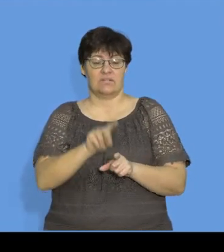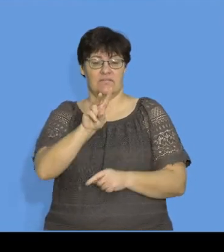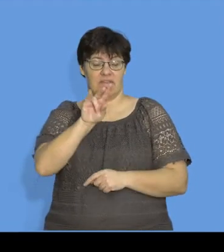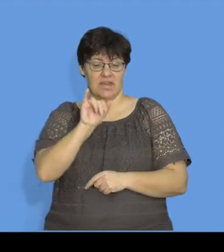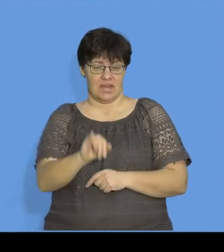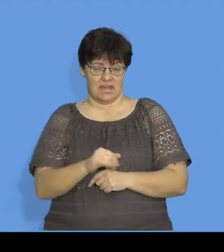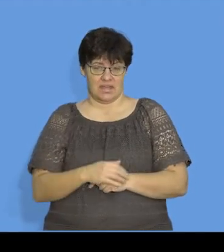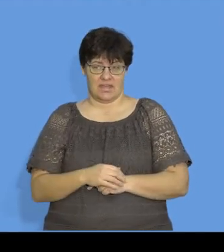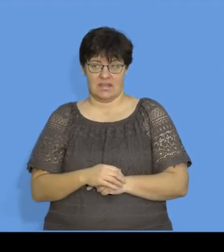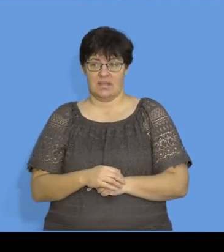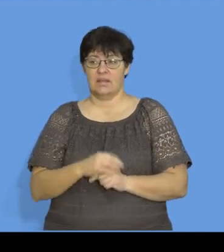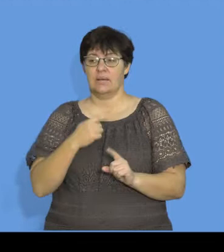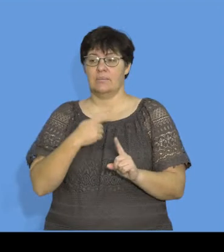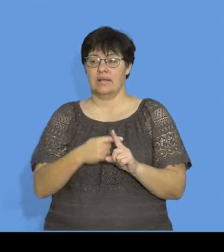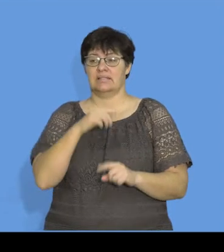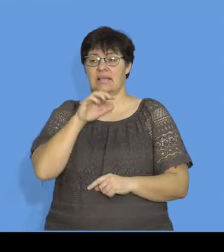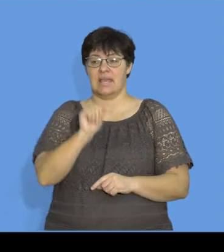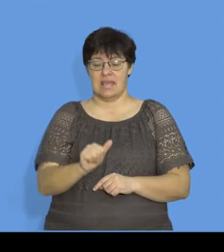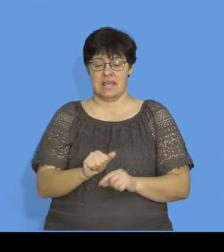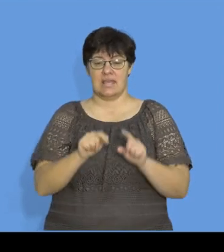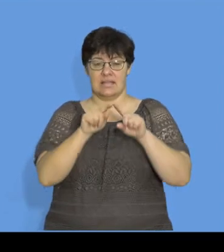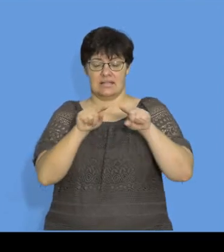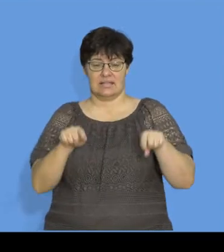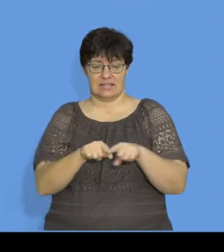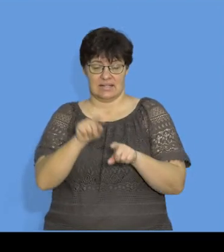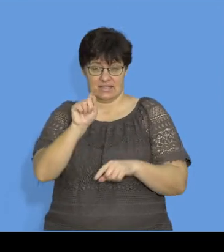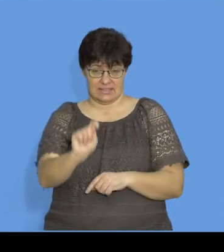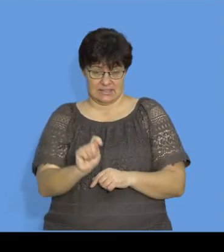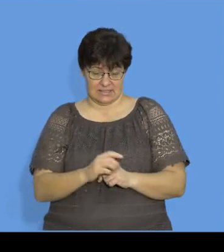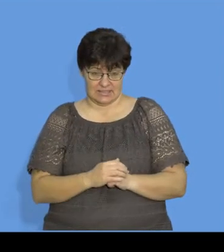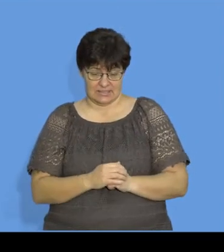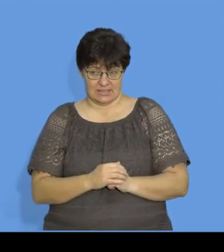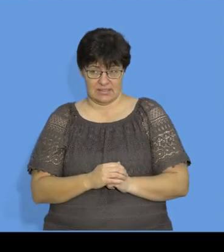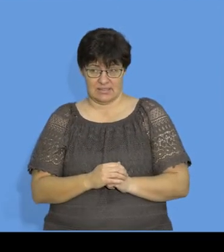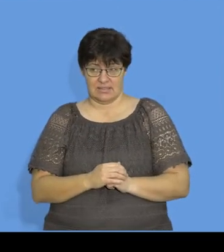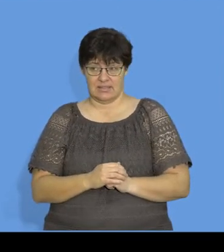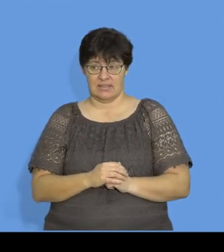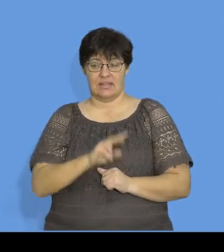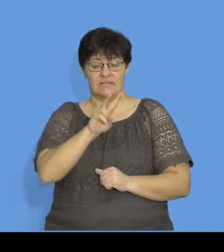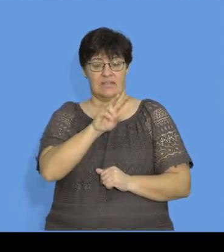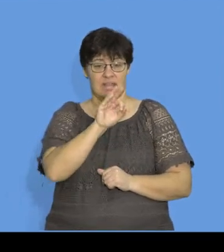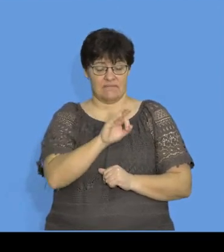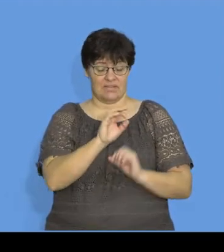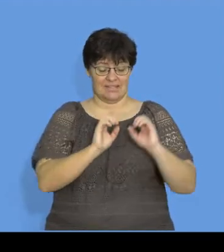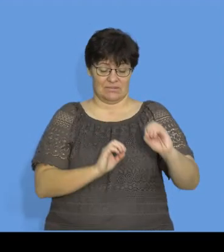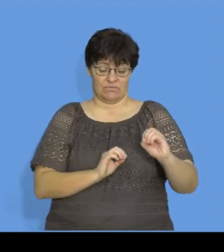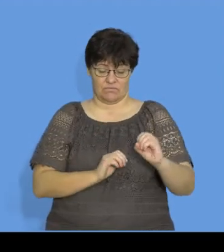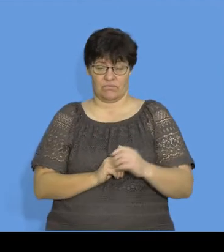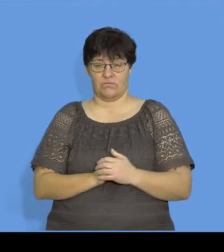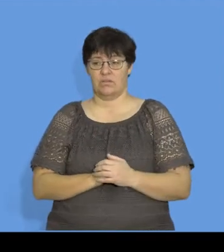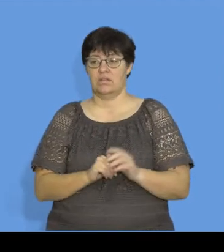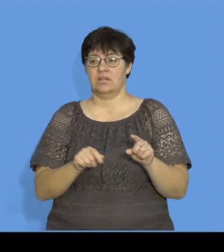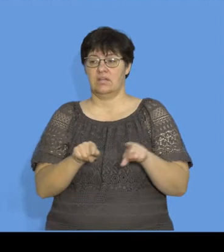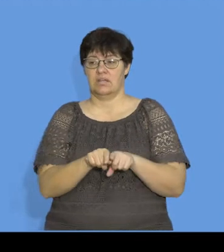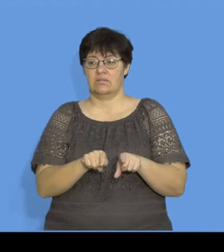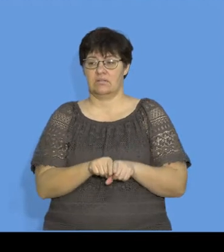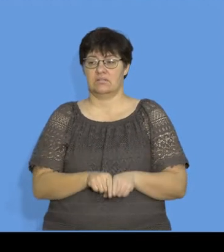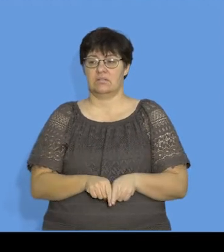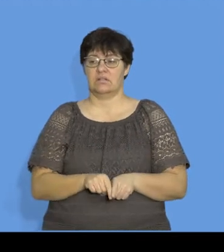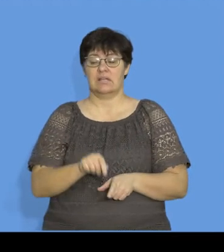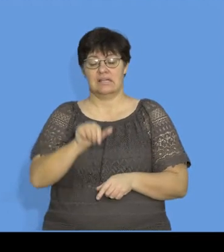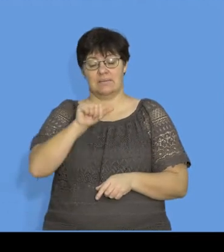VI plus A delta T. VF is 0. VI